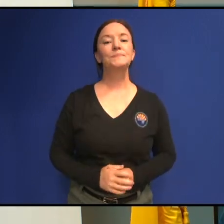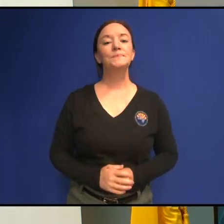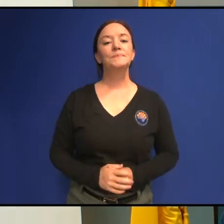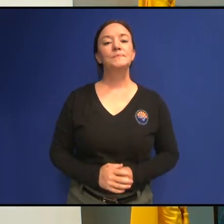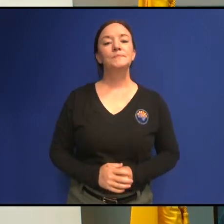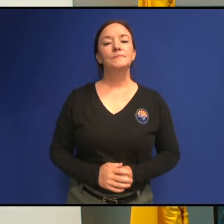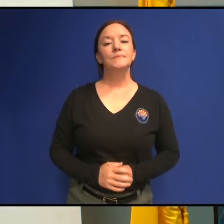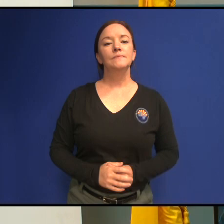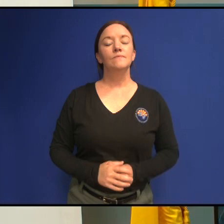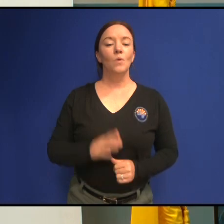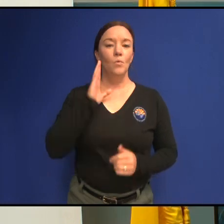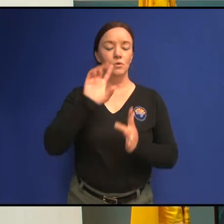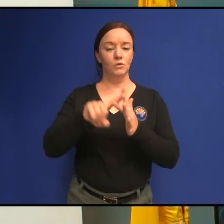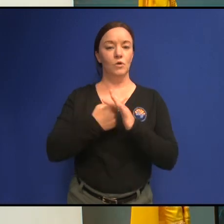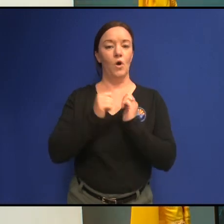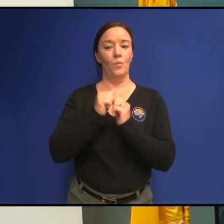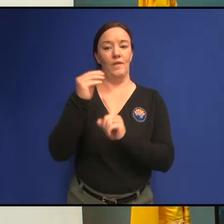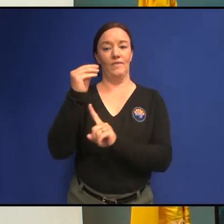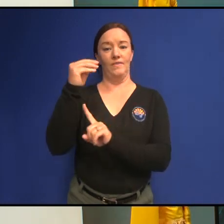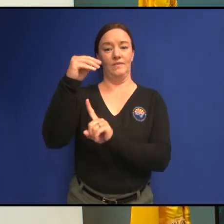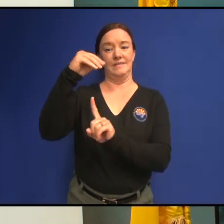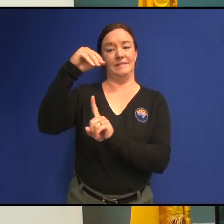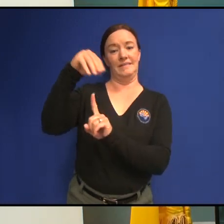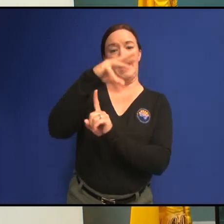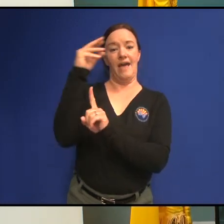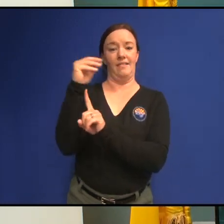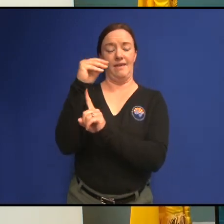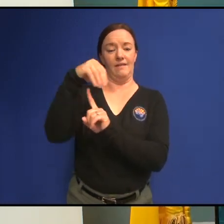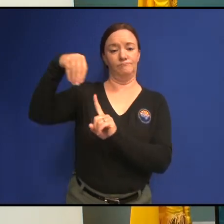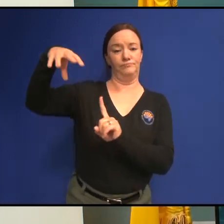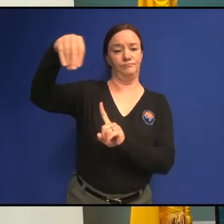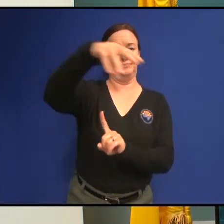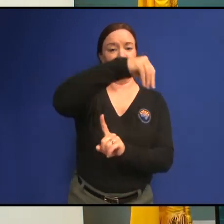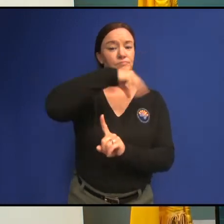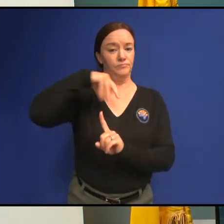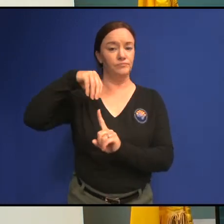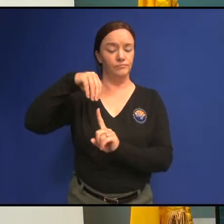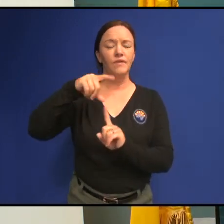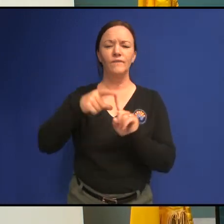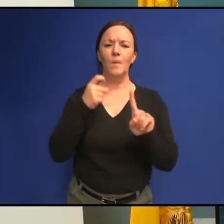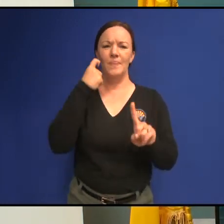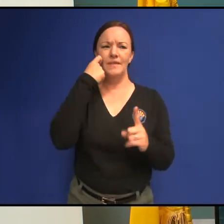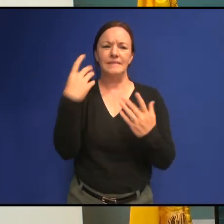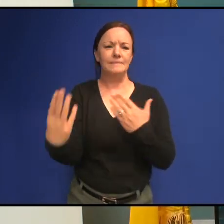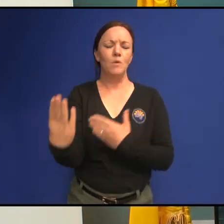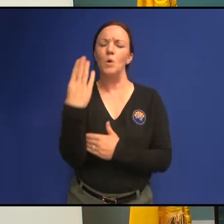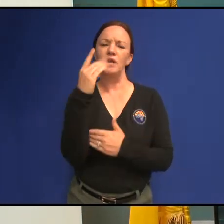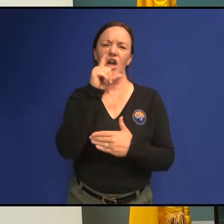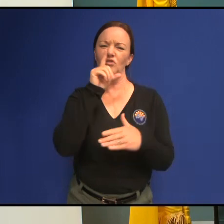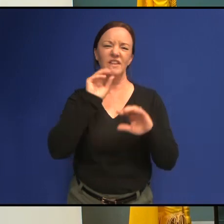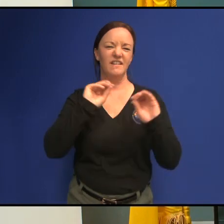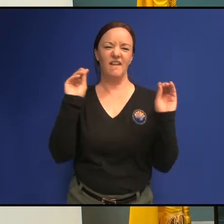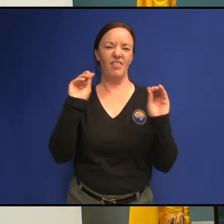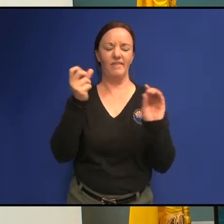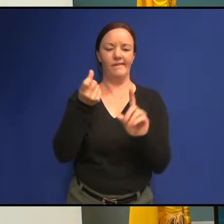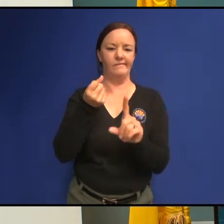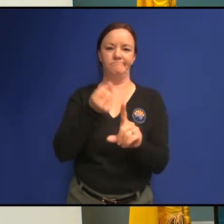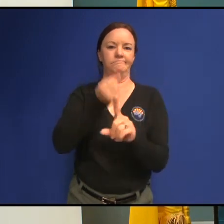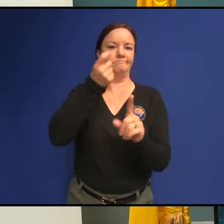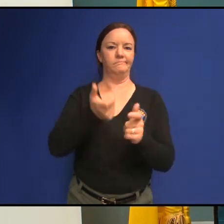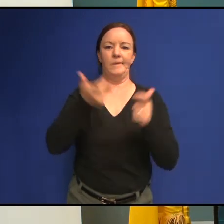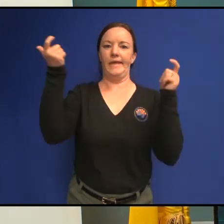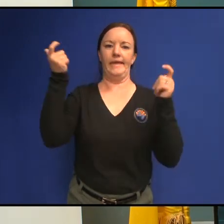visible satellite imagery. This is captured from this morning, and really there's nothing very incredible to show on this, nothing